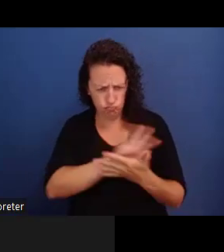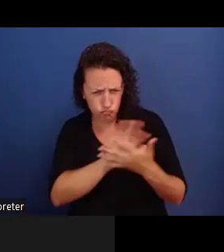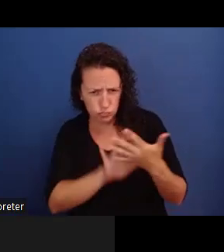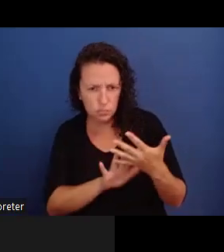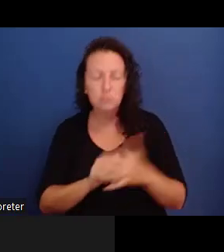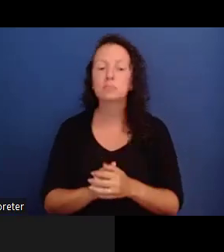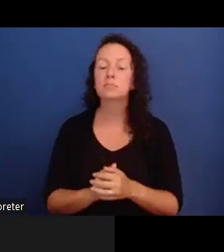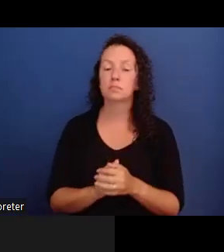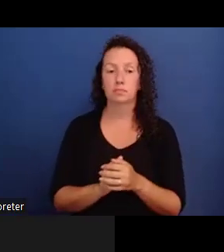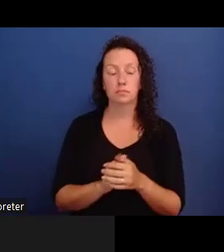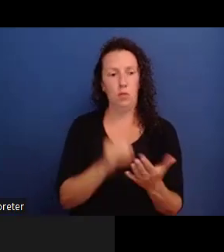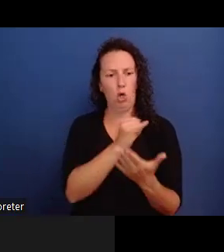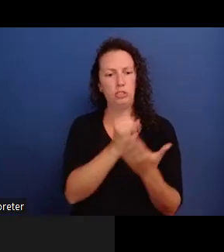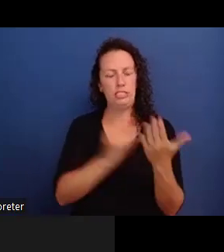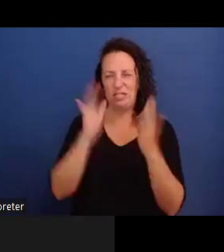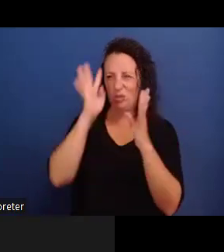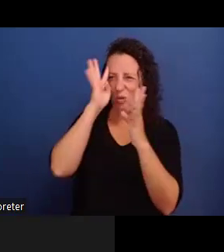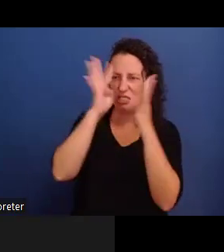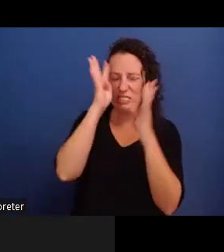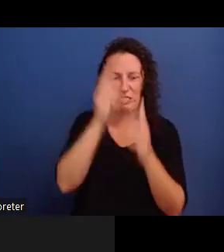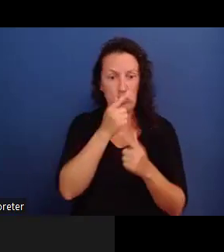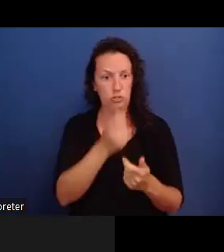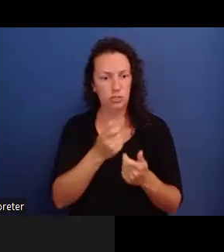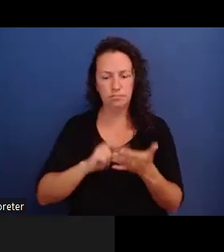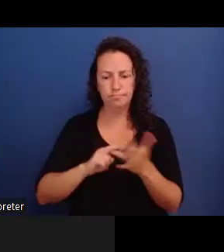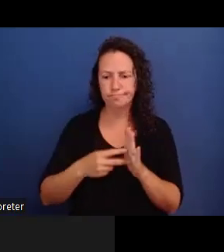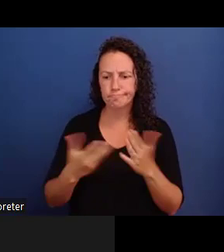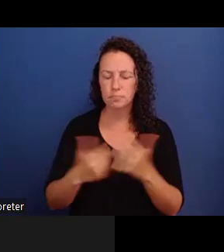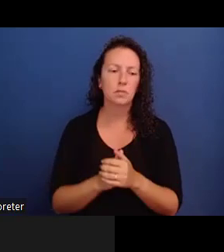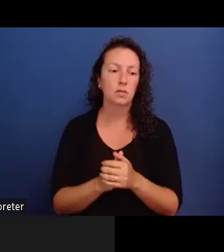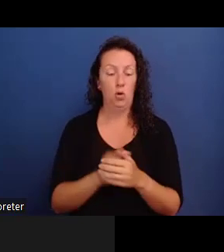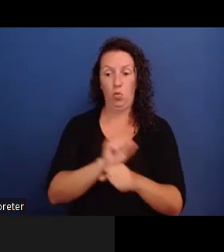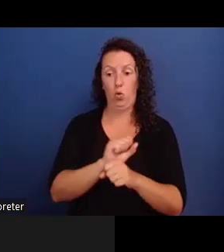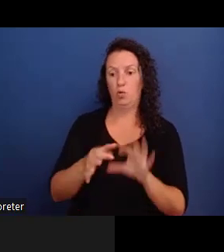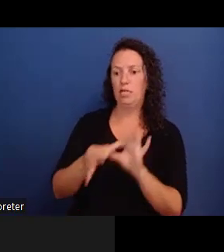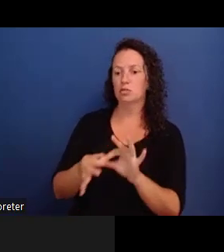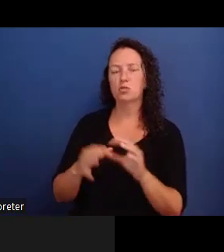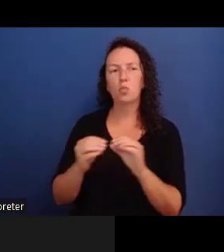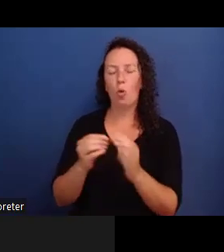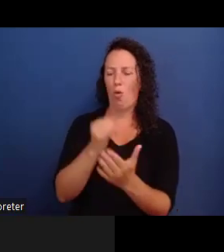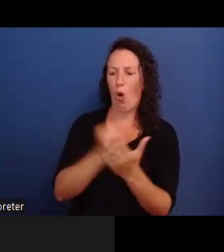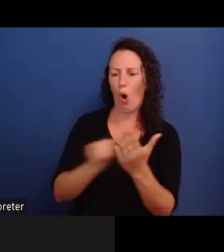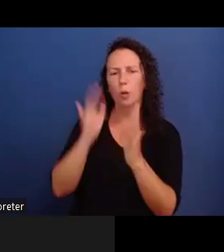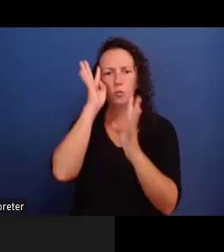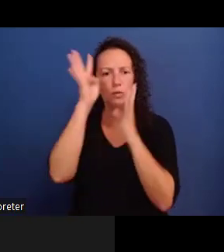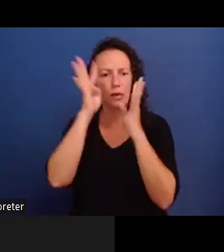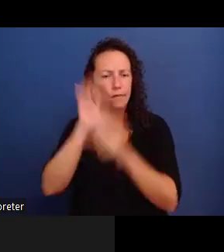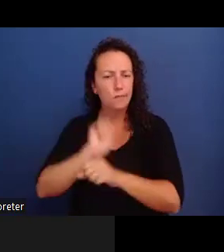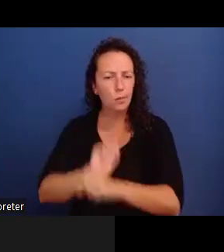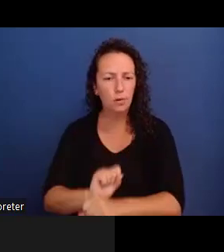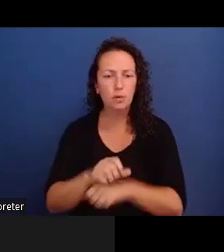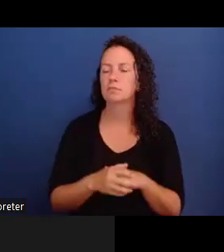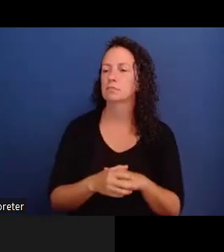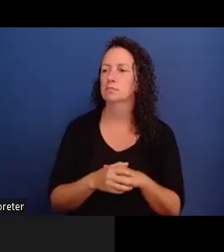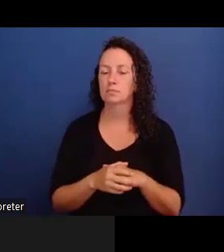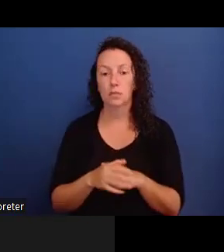interests. People with artistic interests like work activities that deal with the artistic side of things, such as